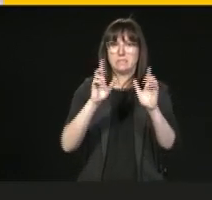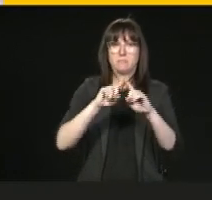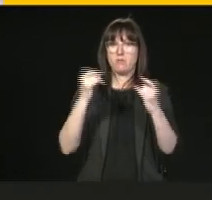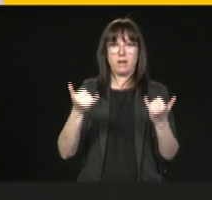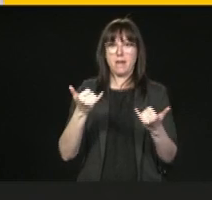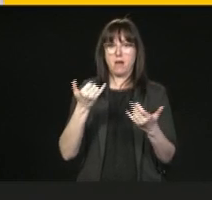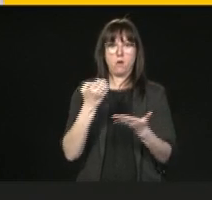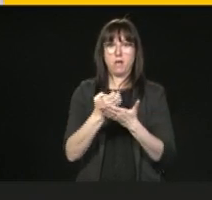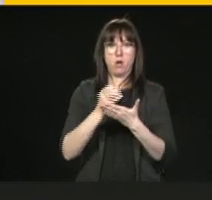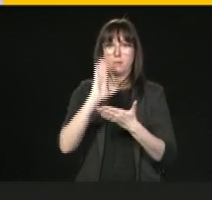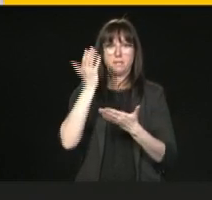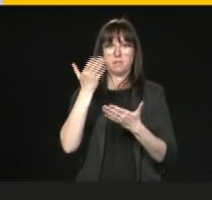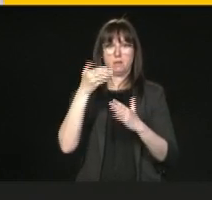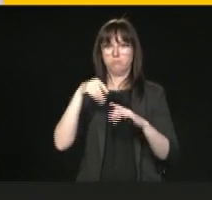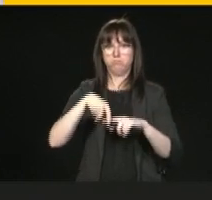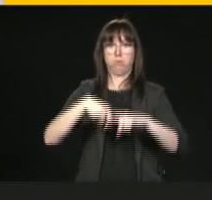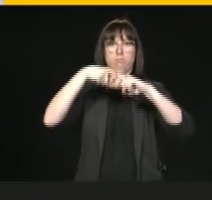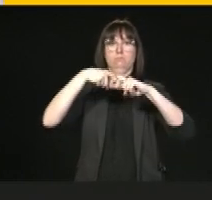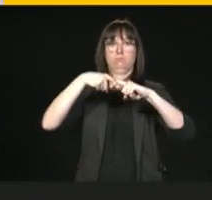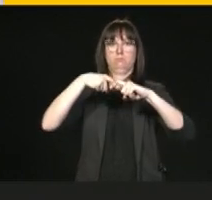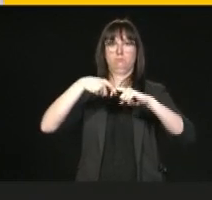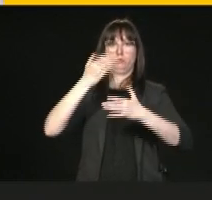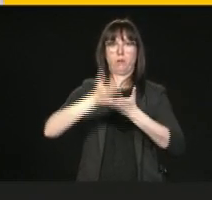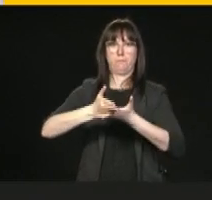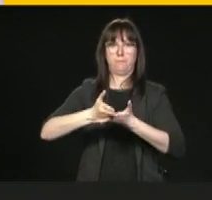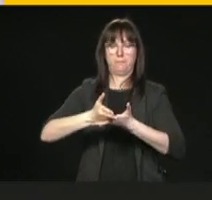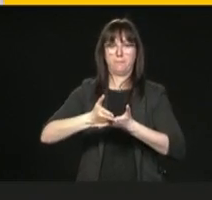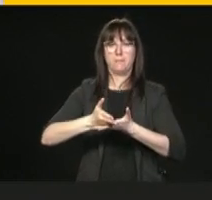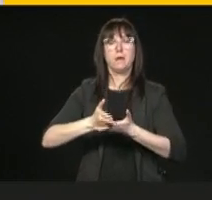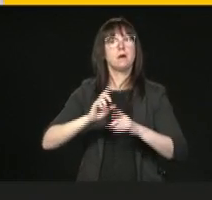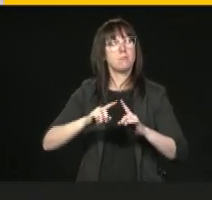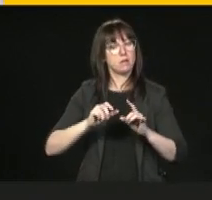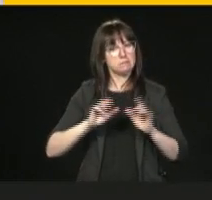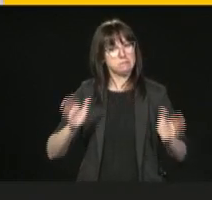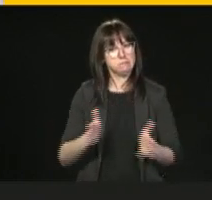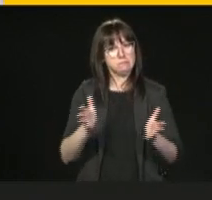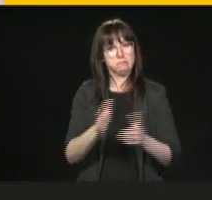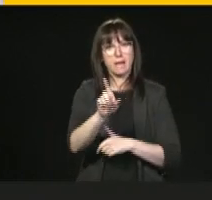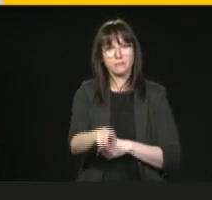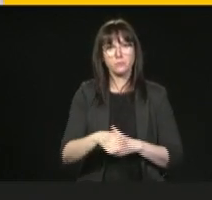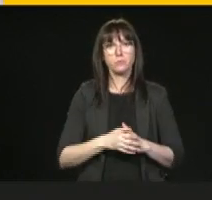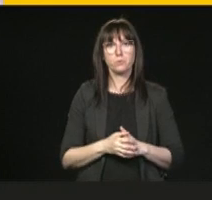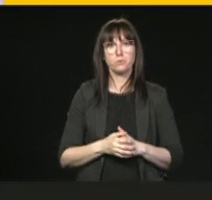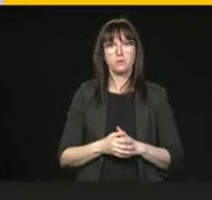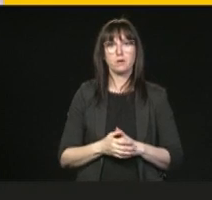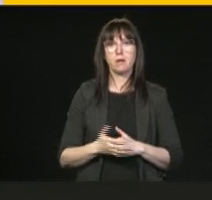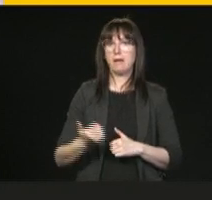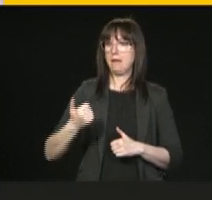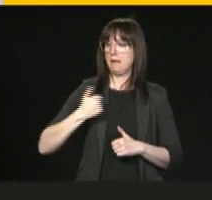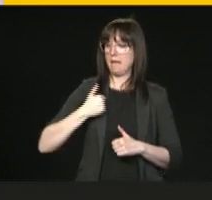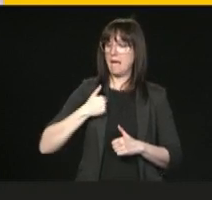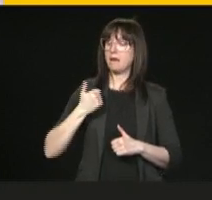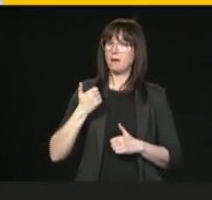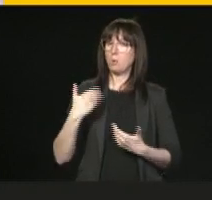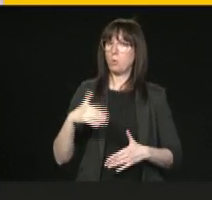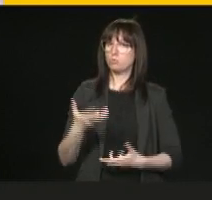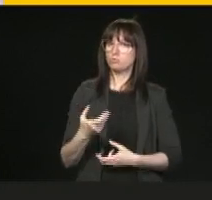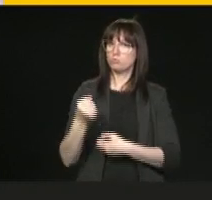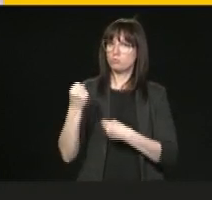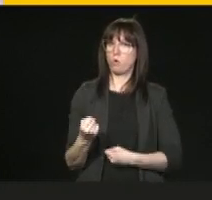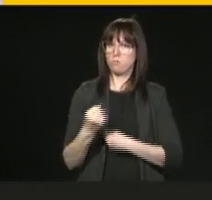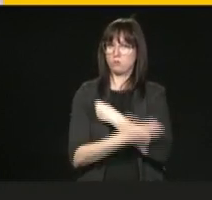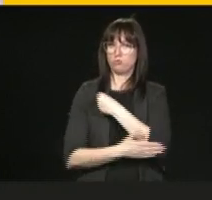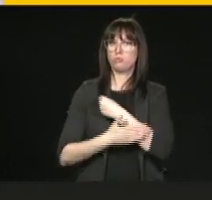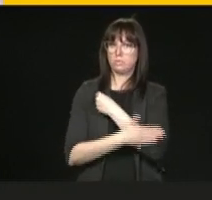economic slowdown and shutdown. But we also know that Canada's fundamentals are strong. We